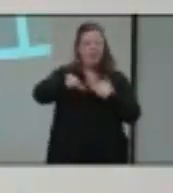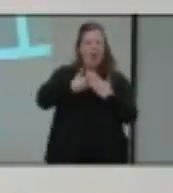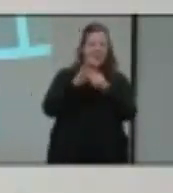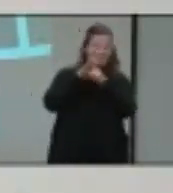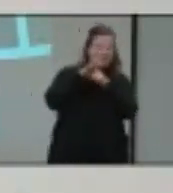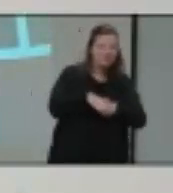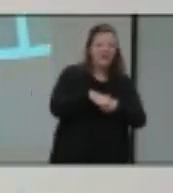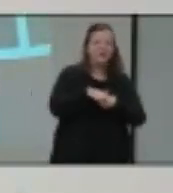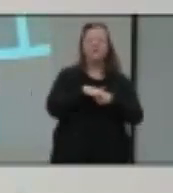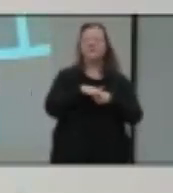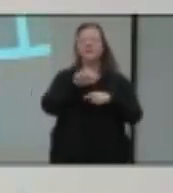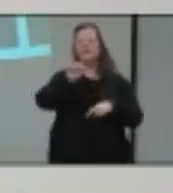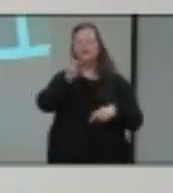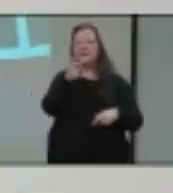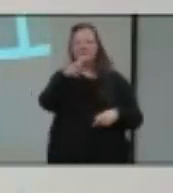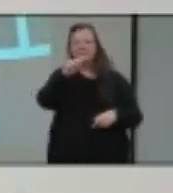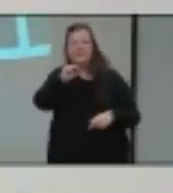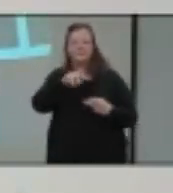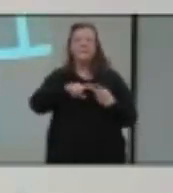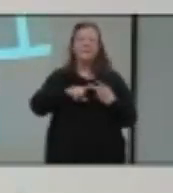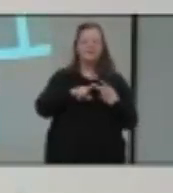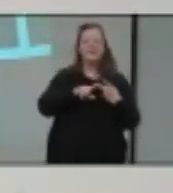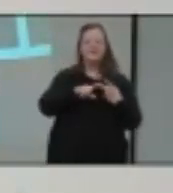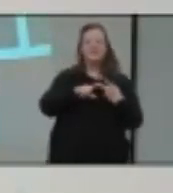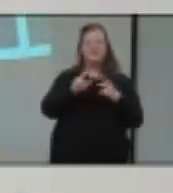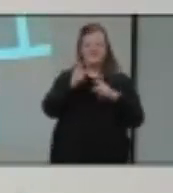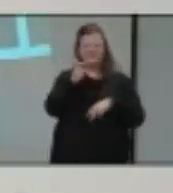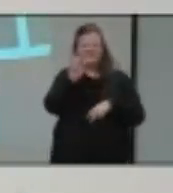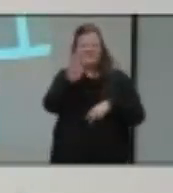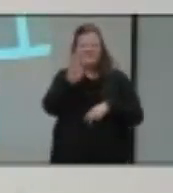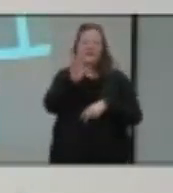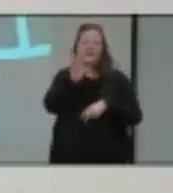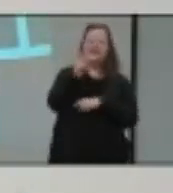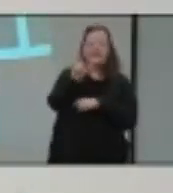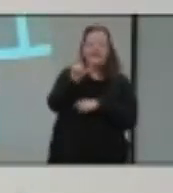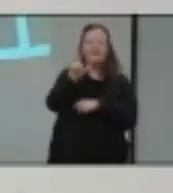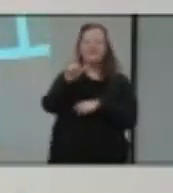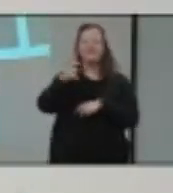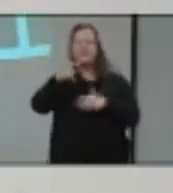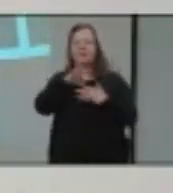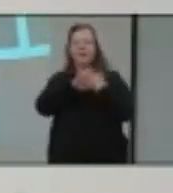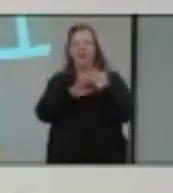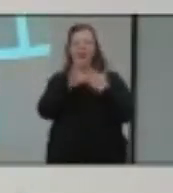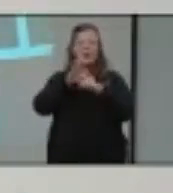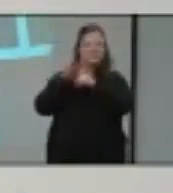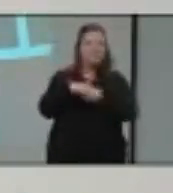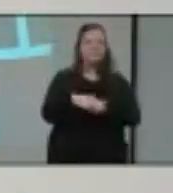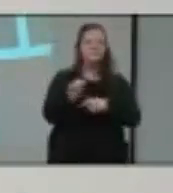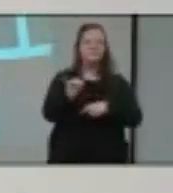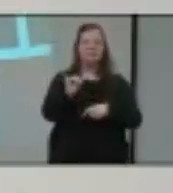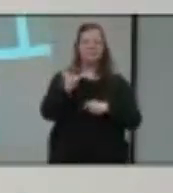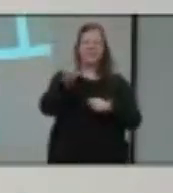sexism, and homophobia. It would linger over me always, a threatening shadow following me.